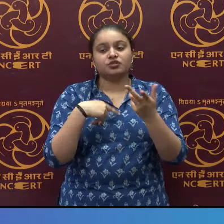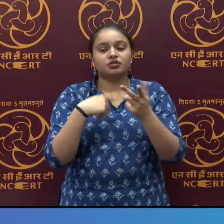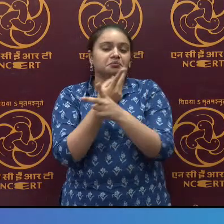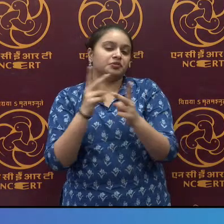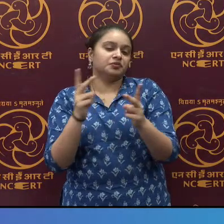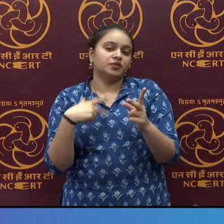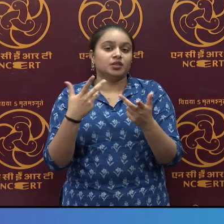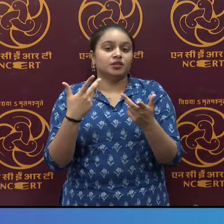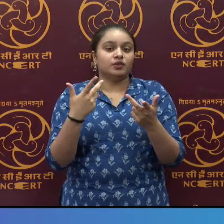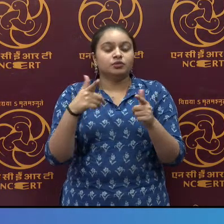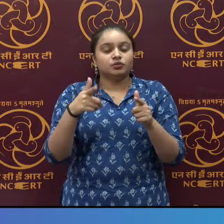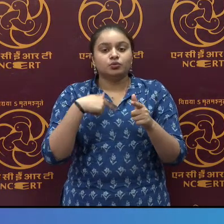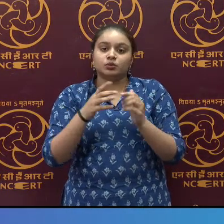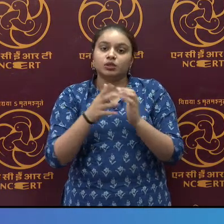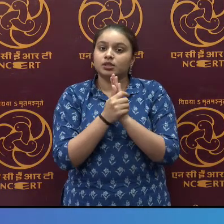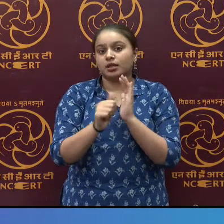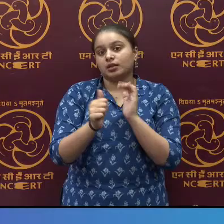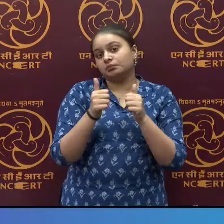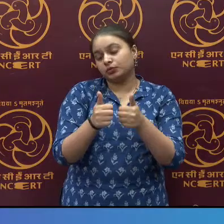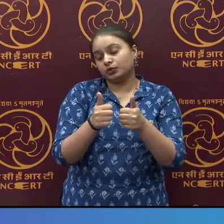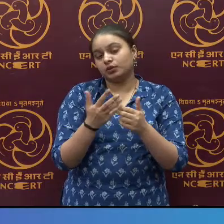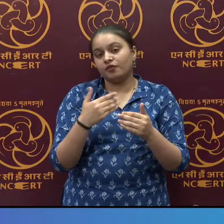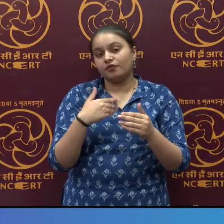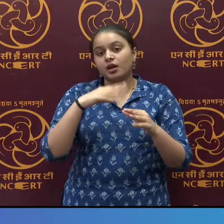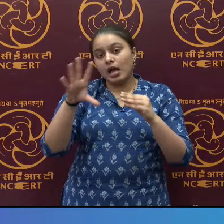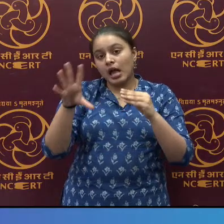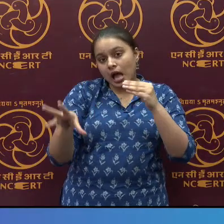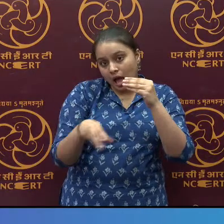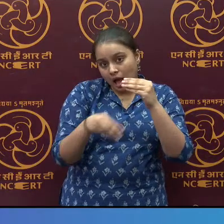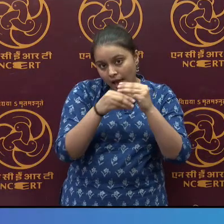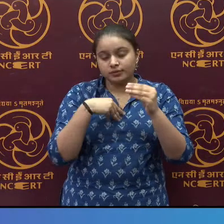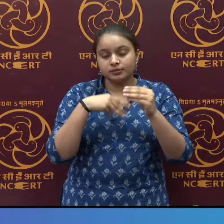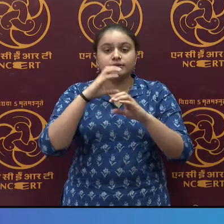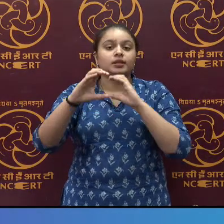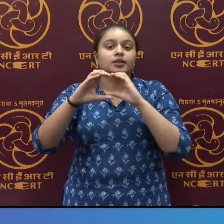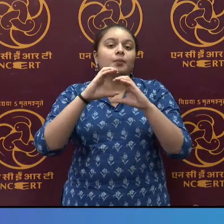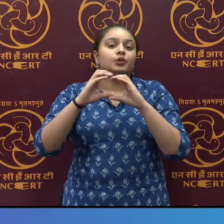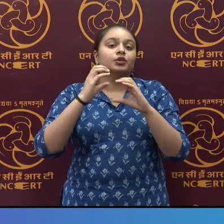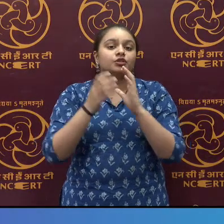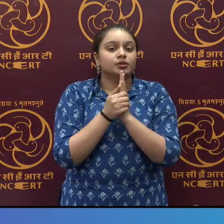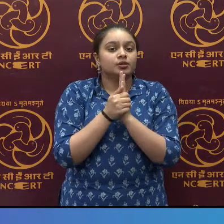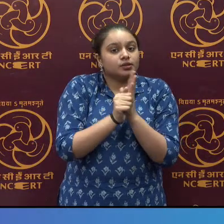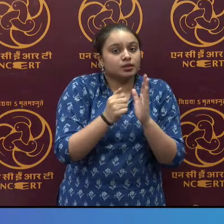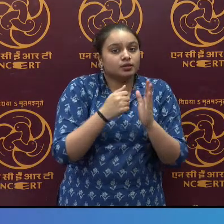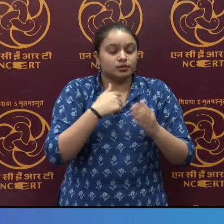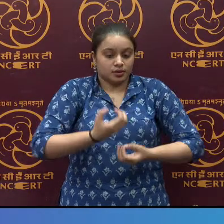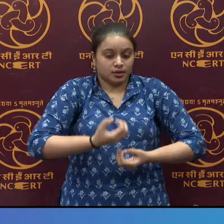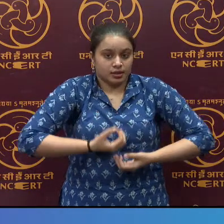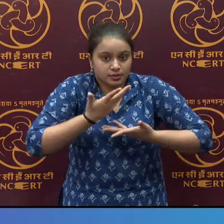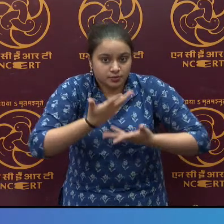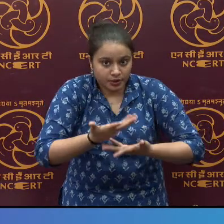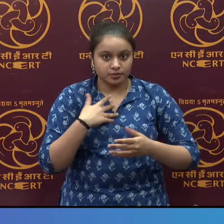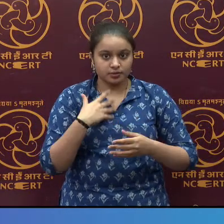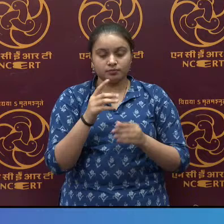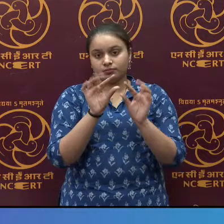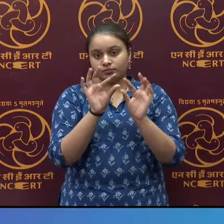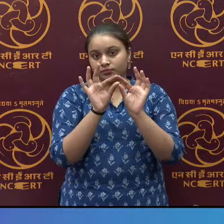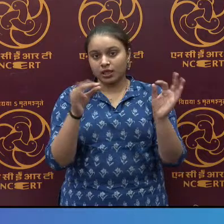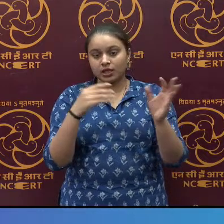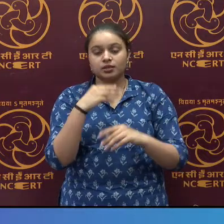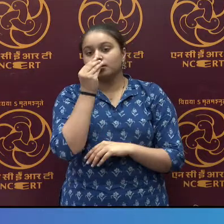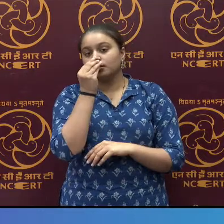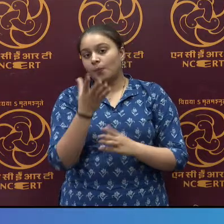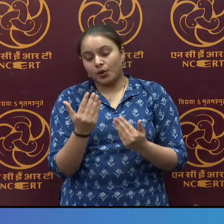good skill. Similarly, it adds on to your communication skills where you can express yourself very well.